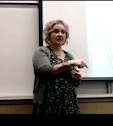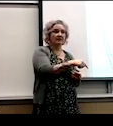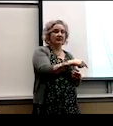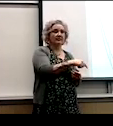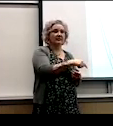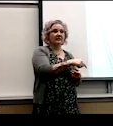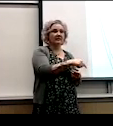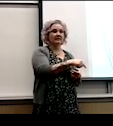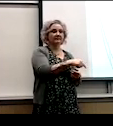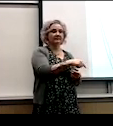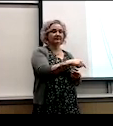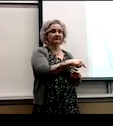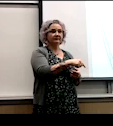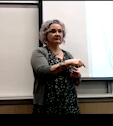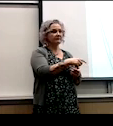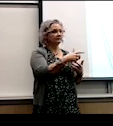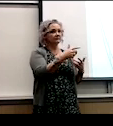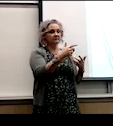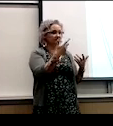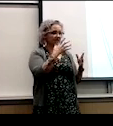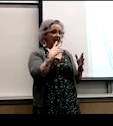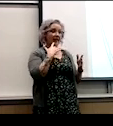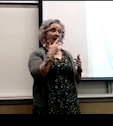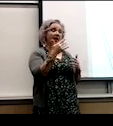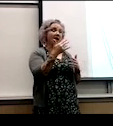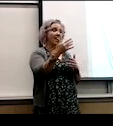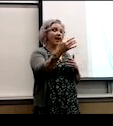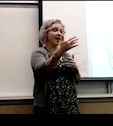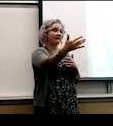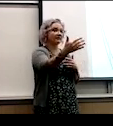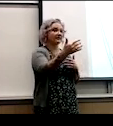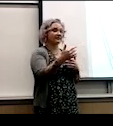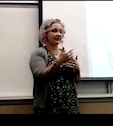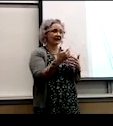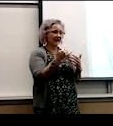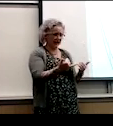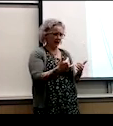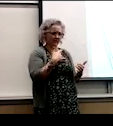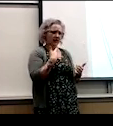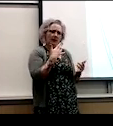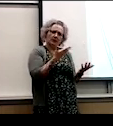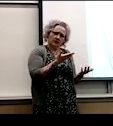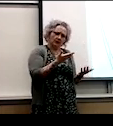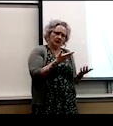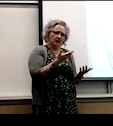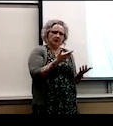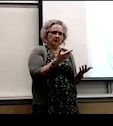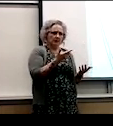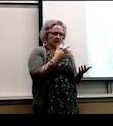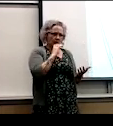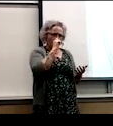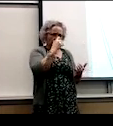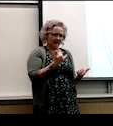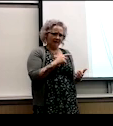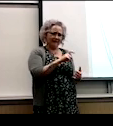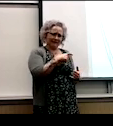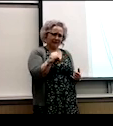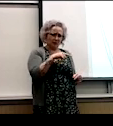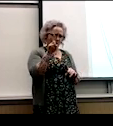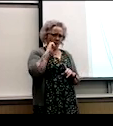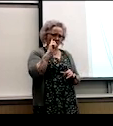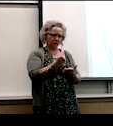when they already have cognitive impairment, there's no way they're gonna accept it. And then I say, oh no, it's too much work, it's too much